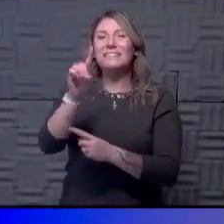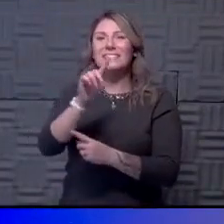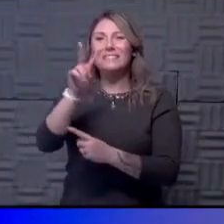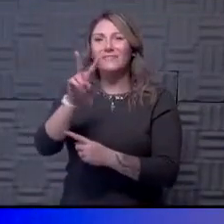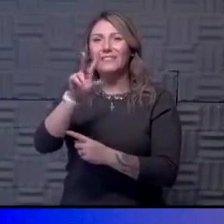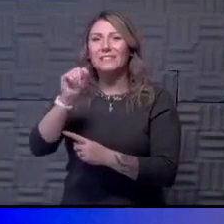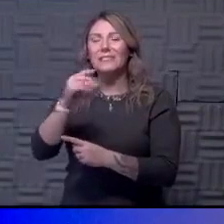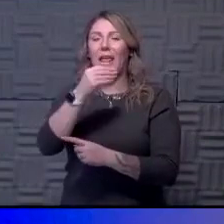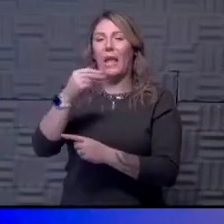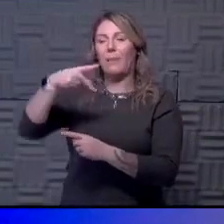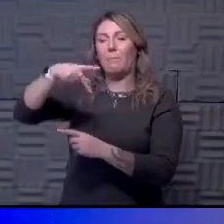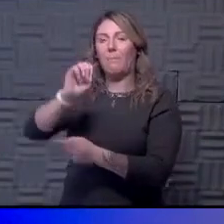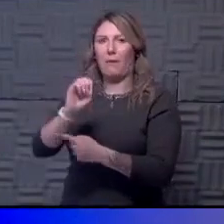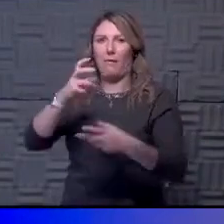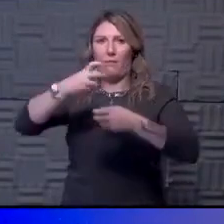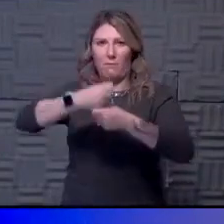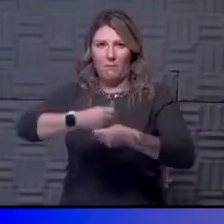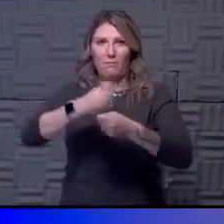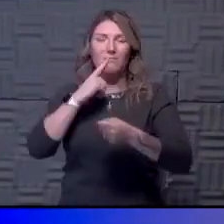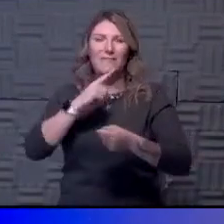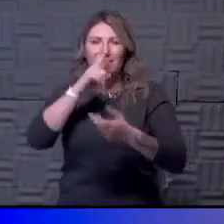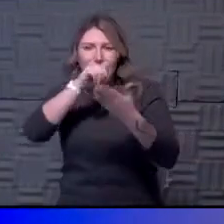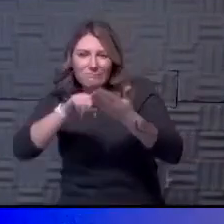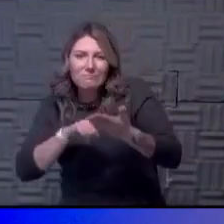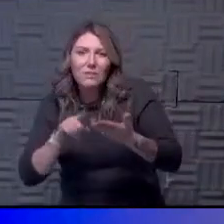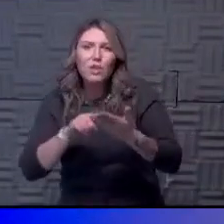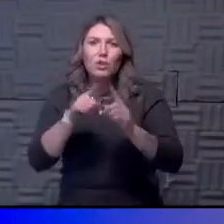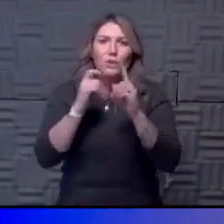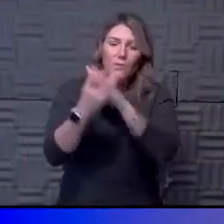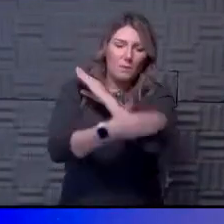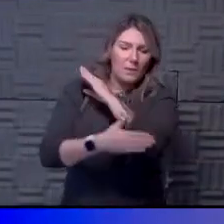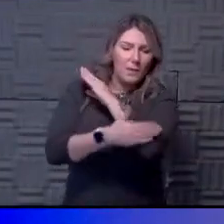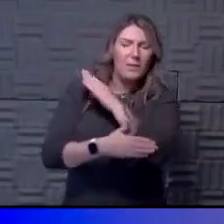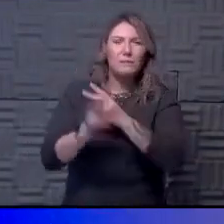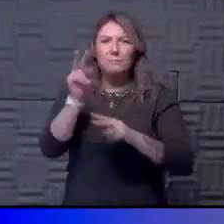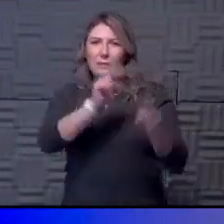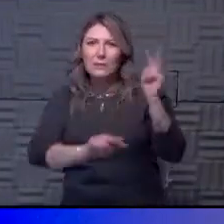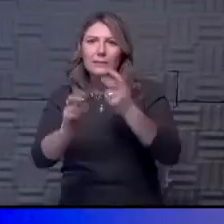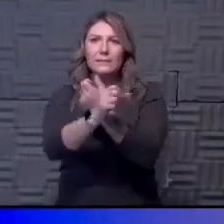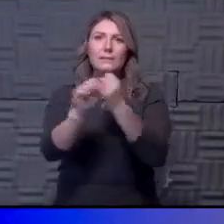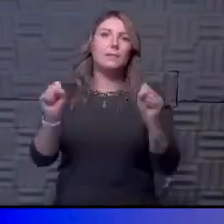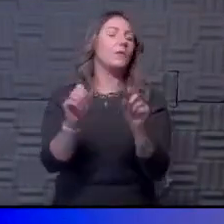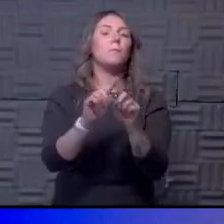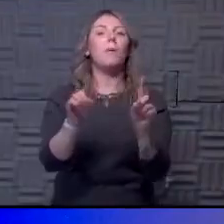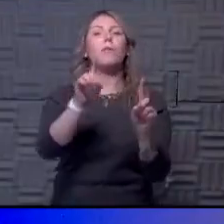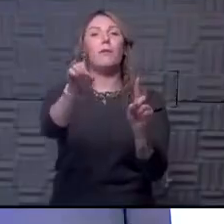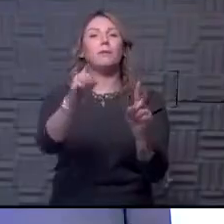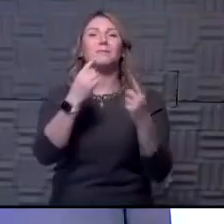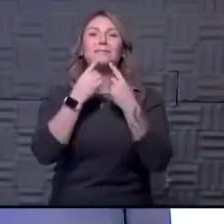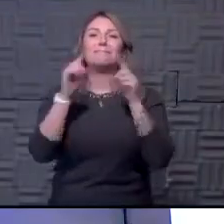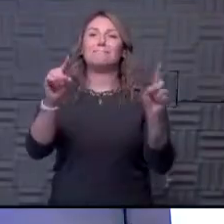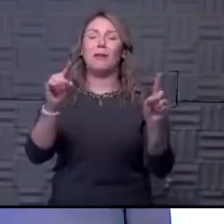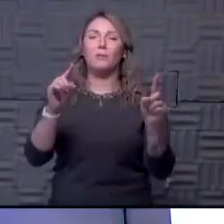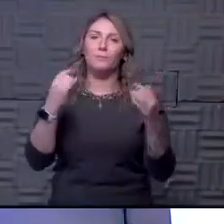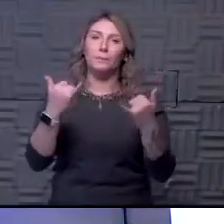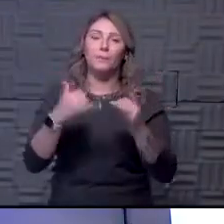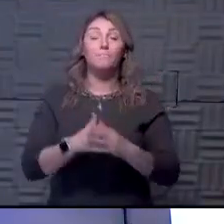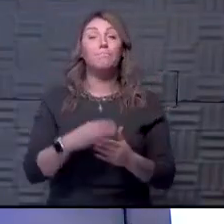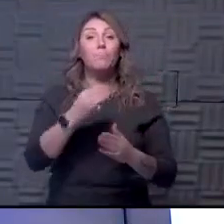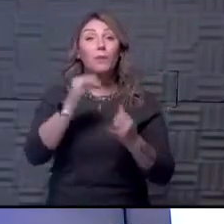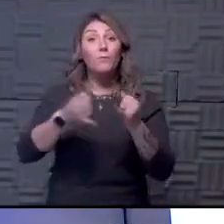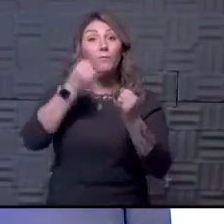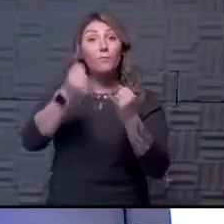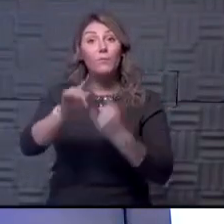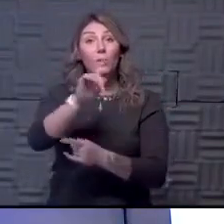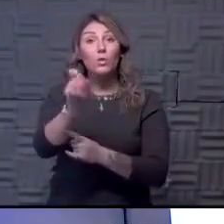well. So it's being investigated by those countries and looking at safety, but that is their statement right now. Okay. And final question